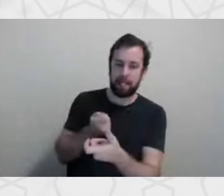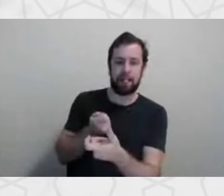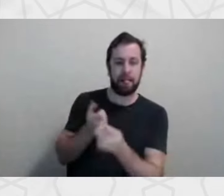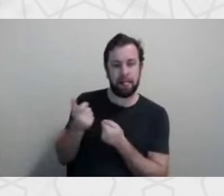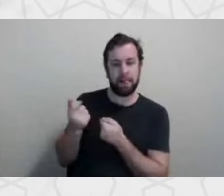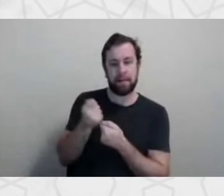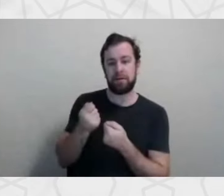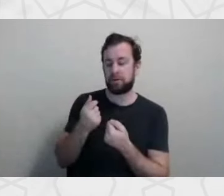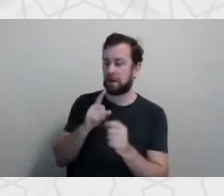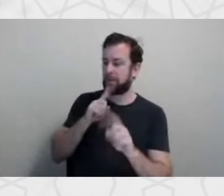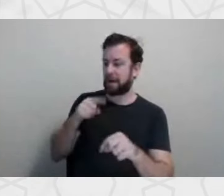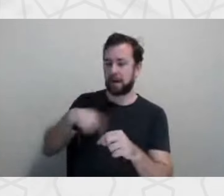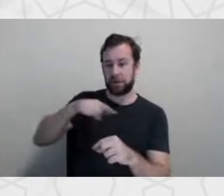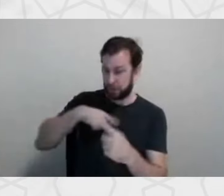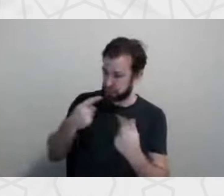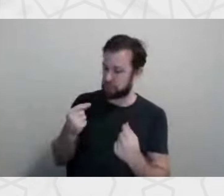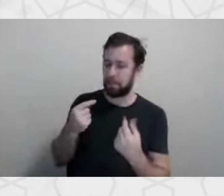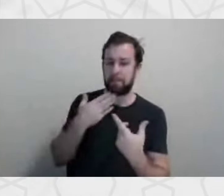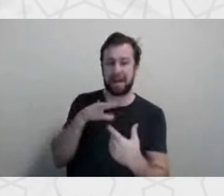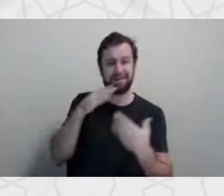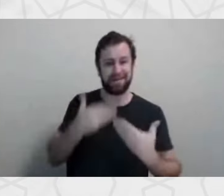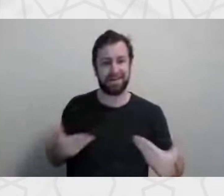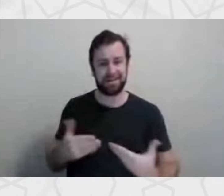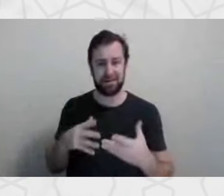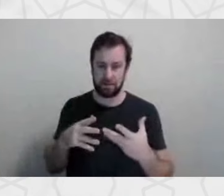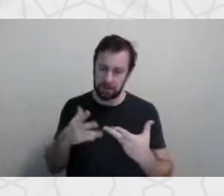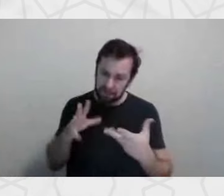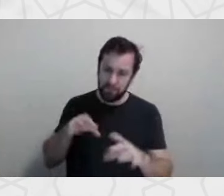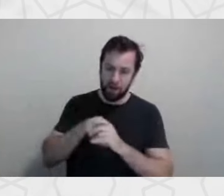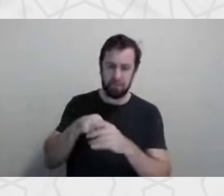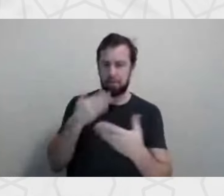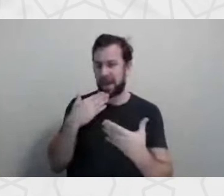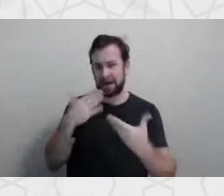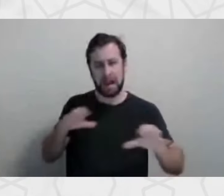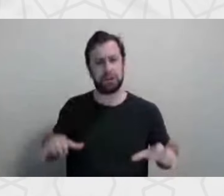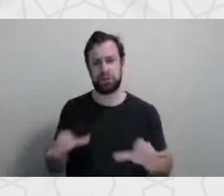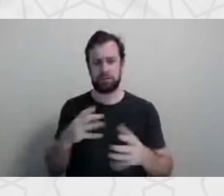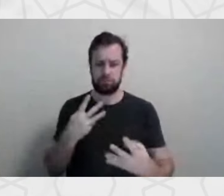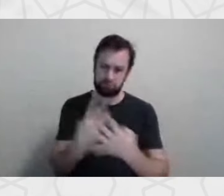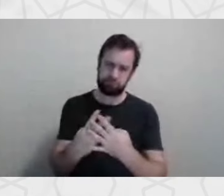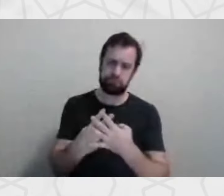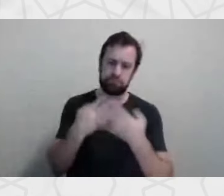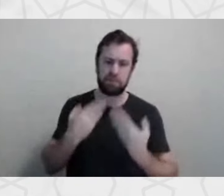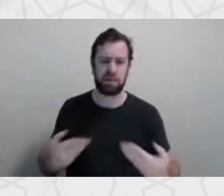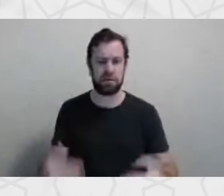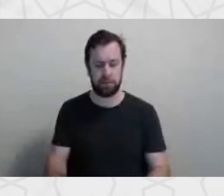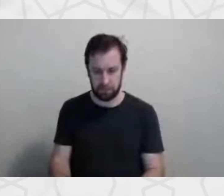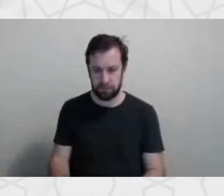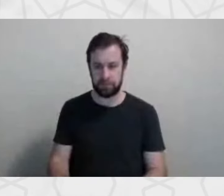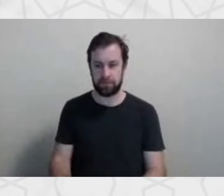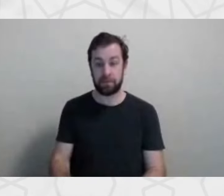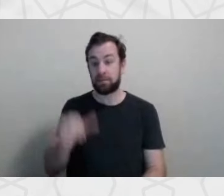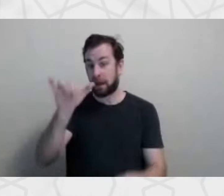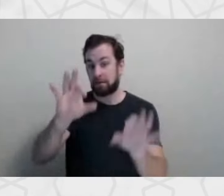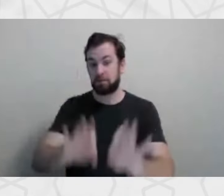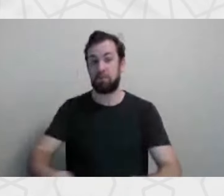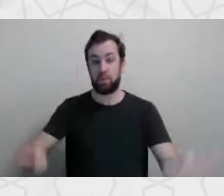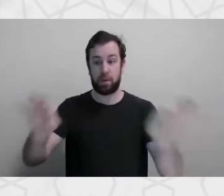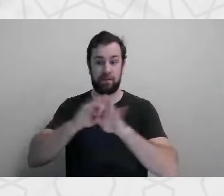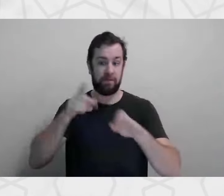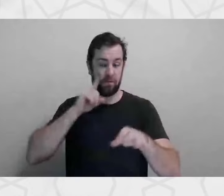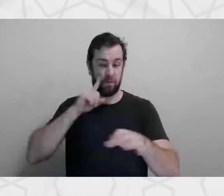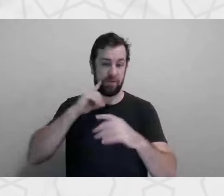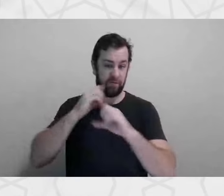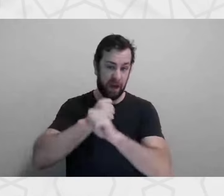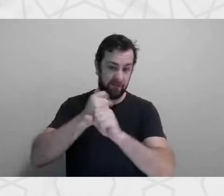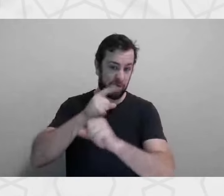atrocities, to be involved in crime. And this is so important in the battle for the hearts.